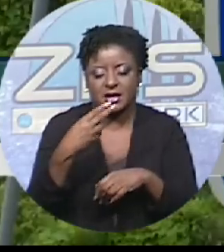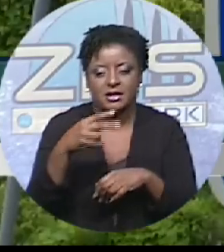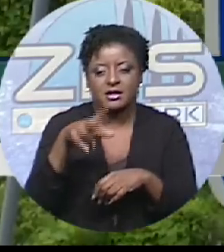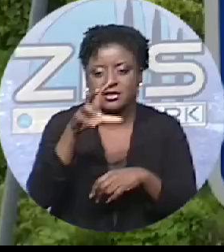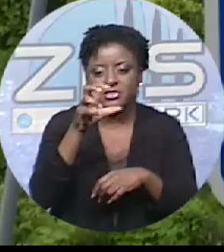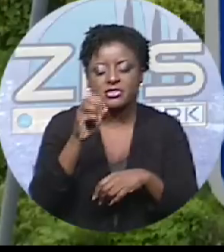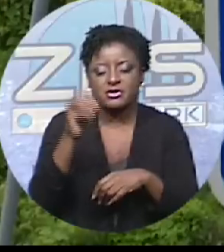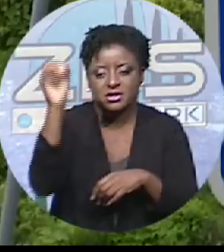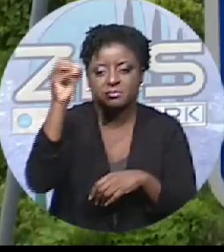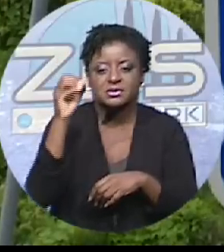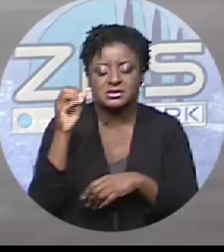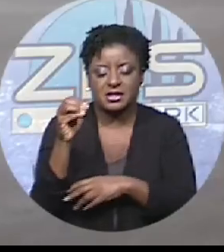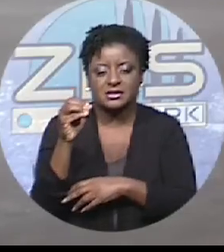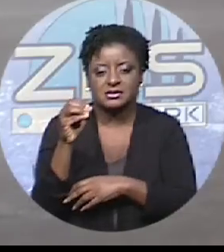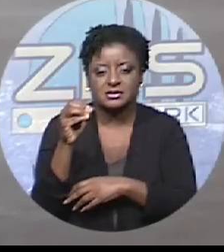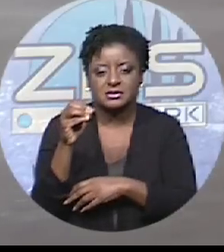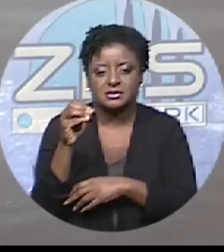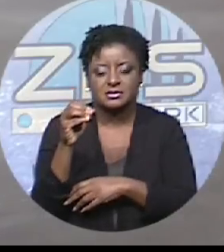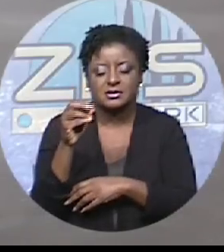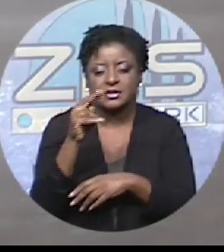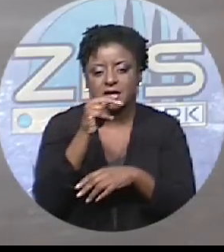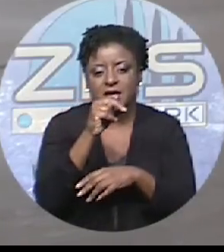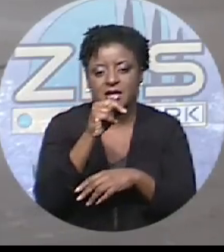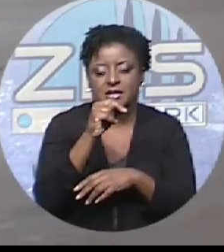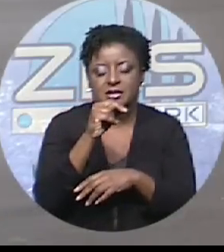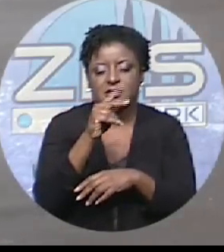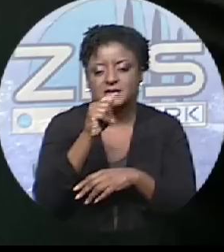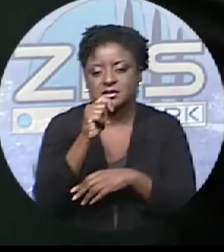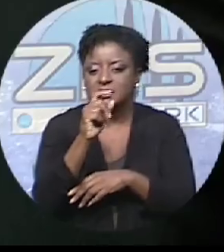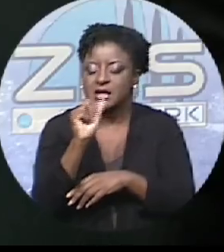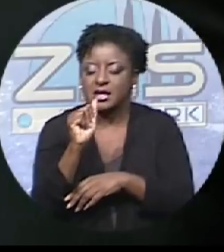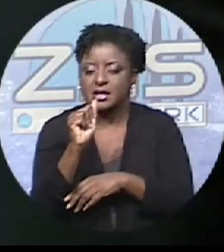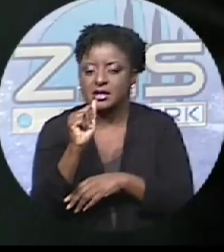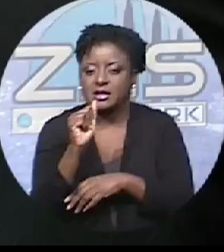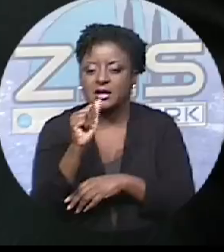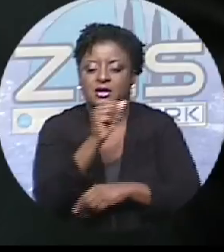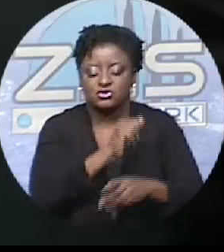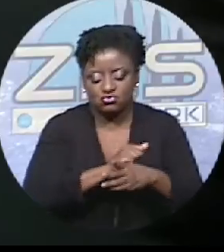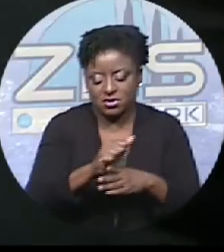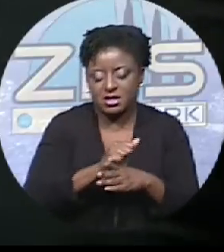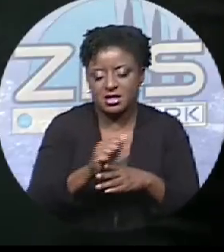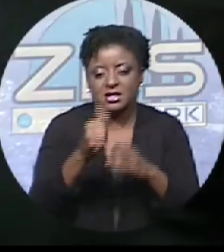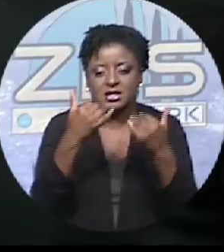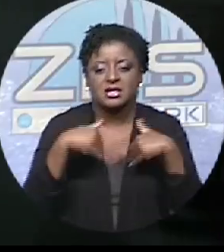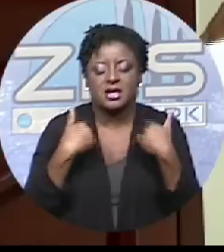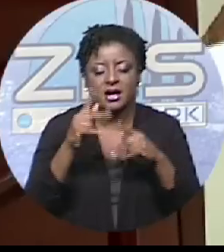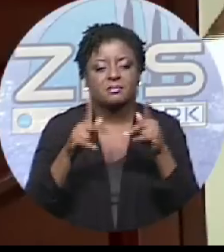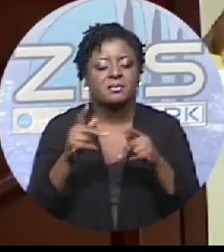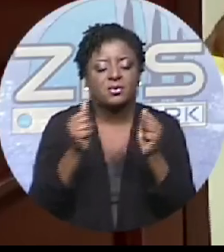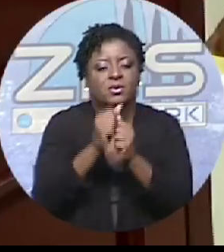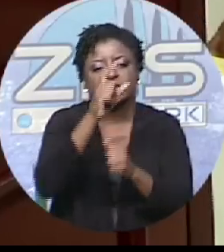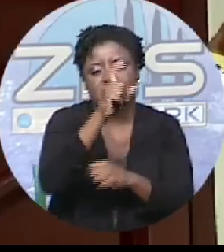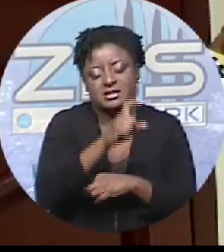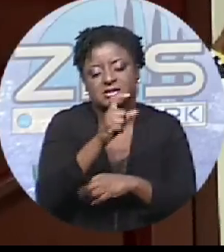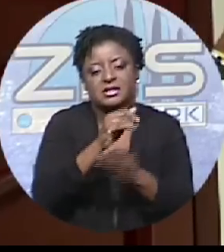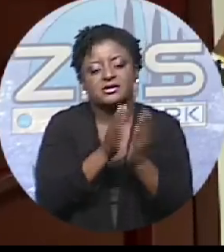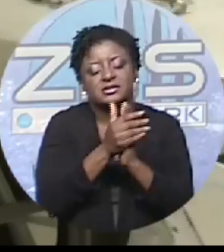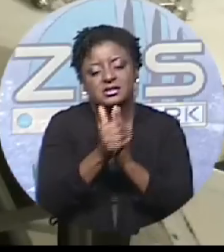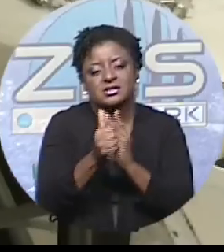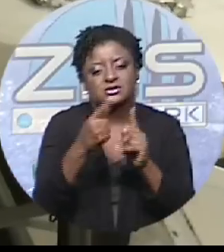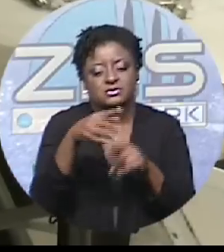from the National Training Agency, however, are being proactive in training young people with the necessary skills needed to find